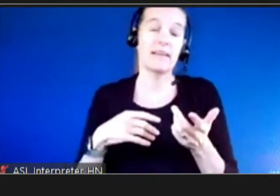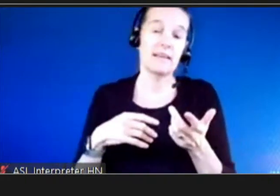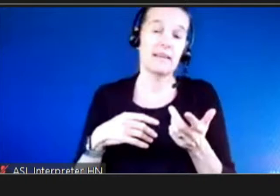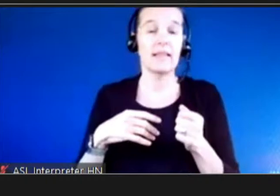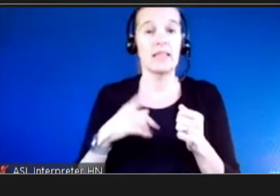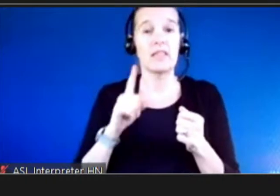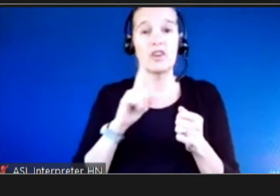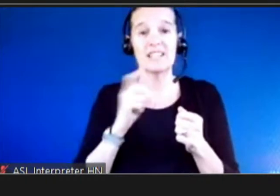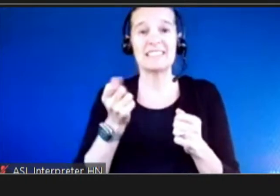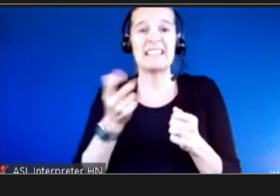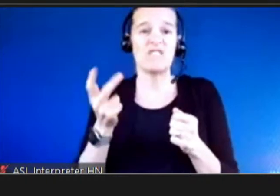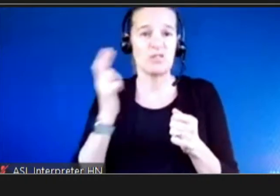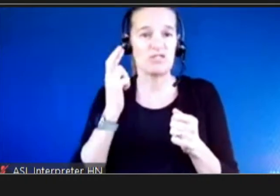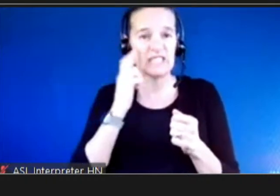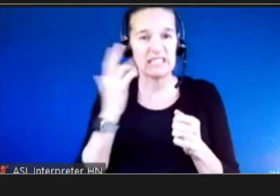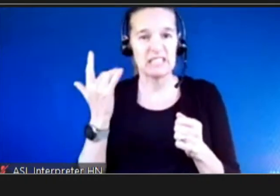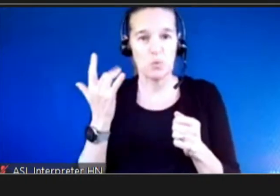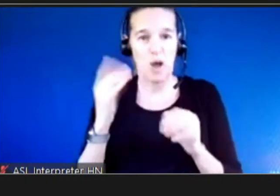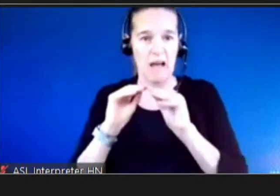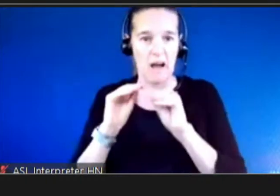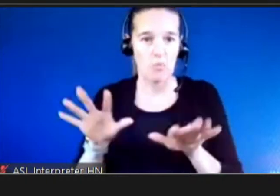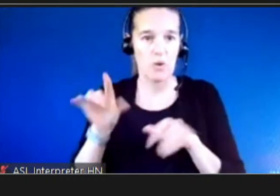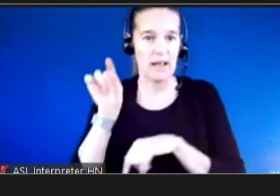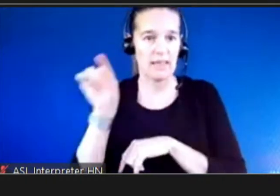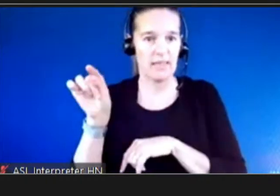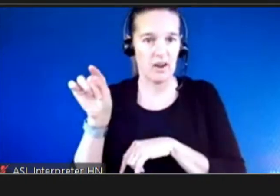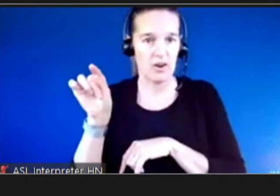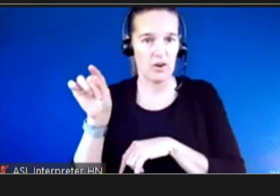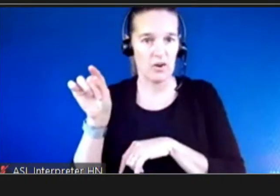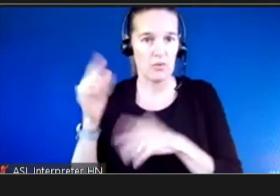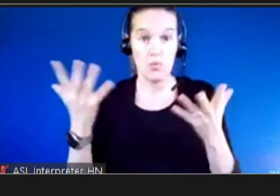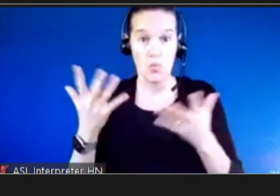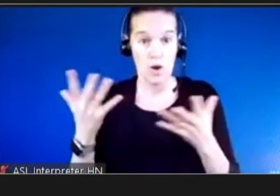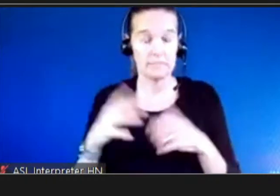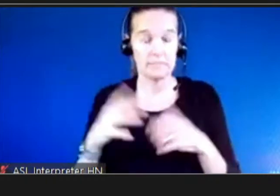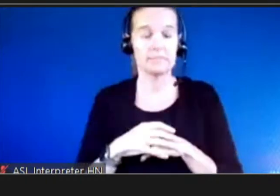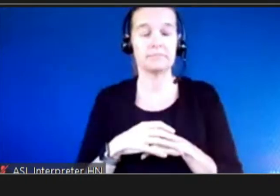that outbreak. One being some